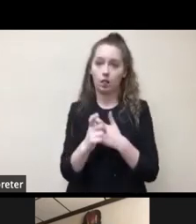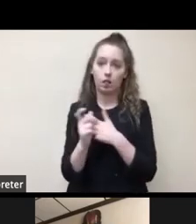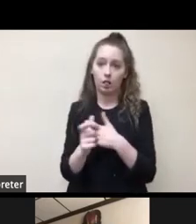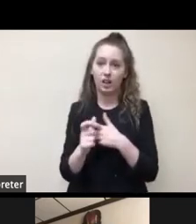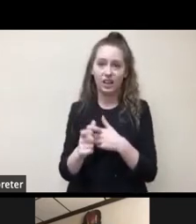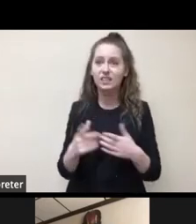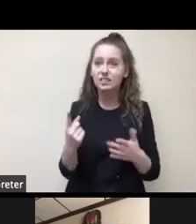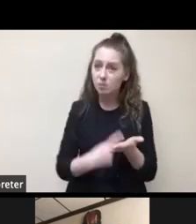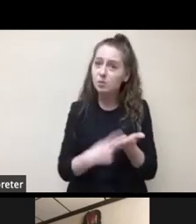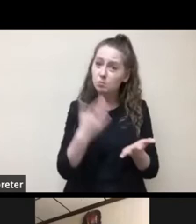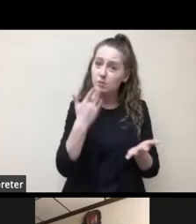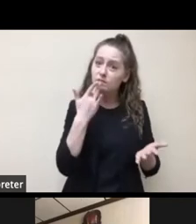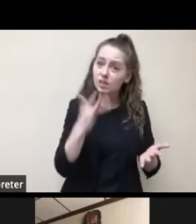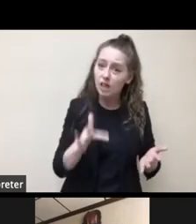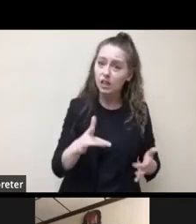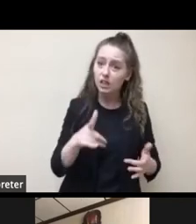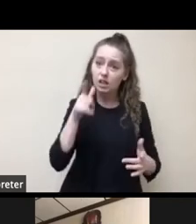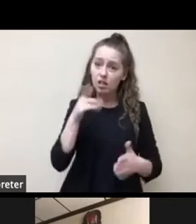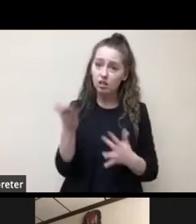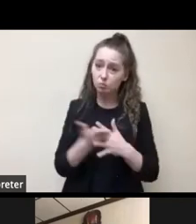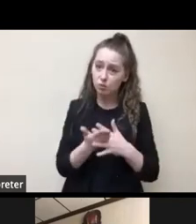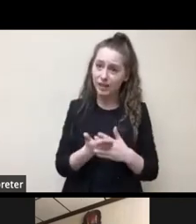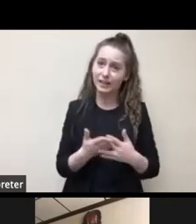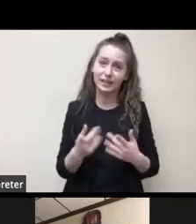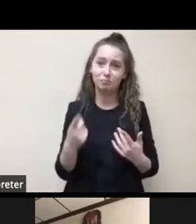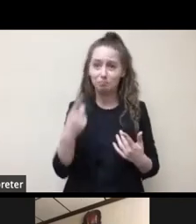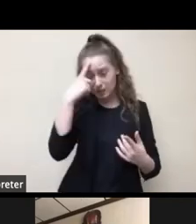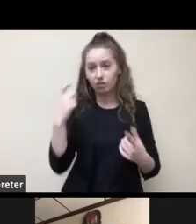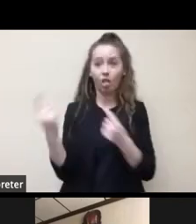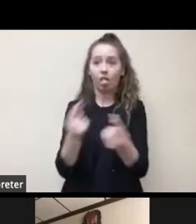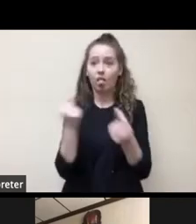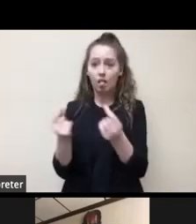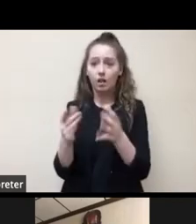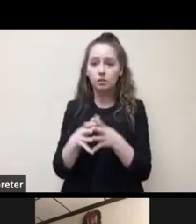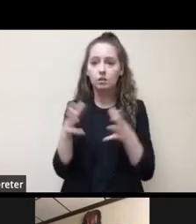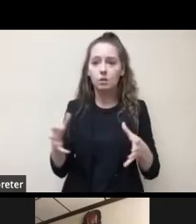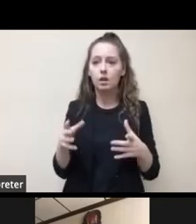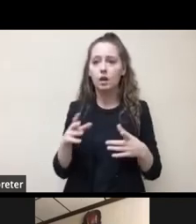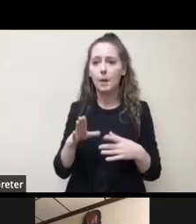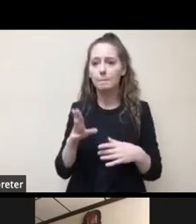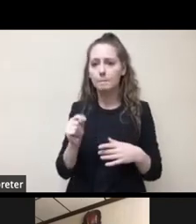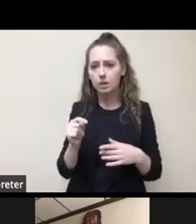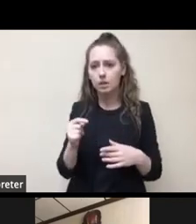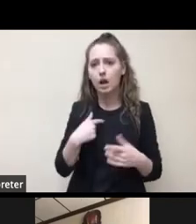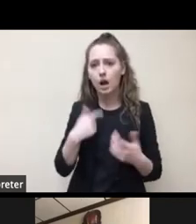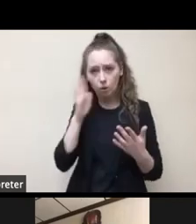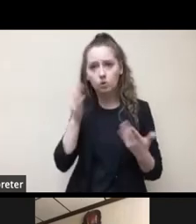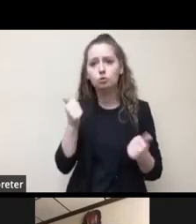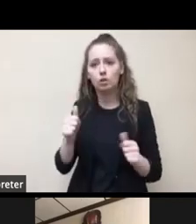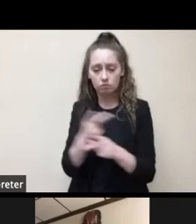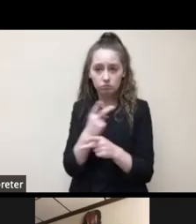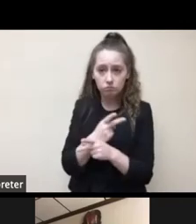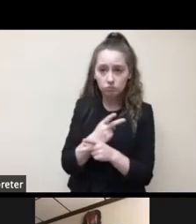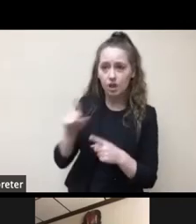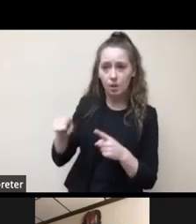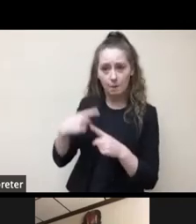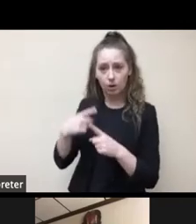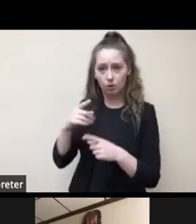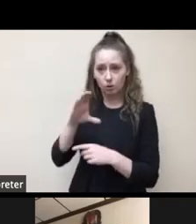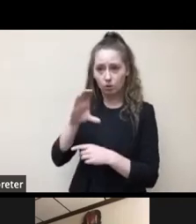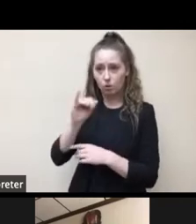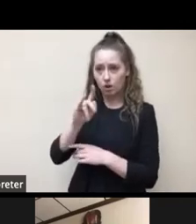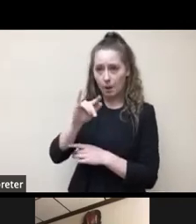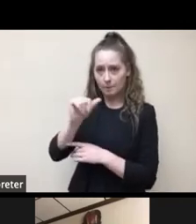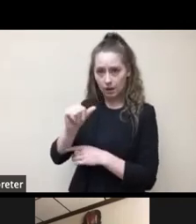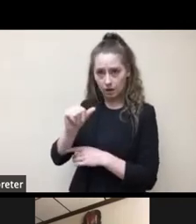because they're running so quick, so much. But I will find out if there was that many people out there at Columbia. First, I'll find out, did